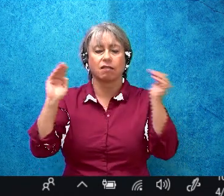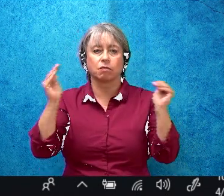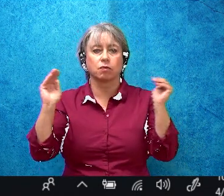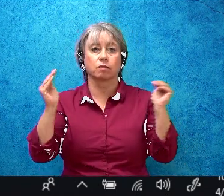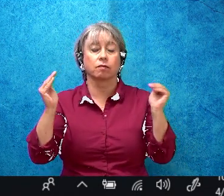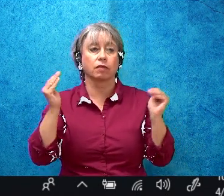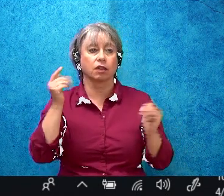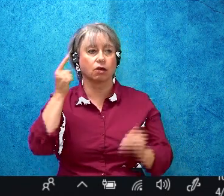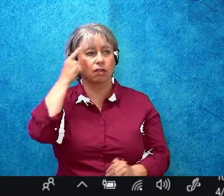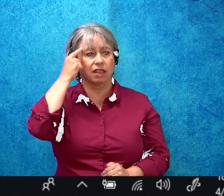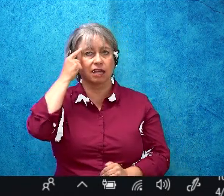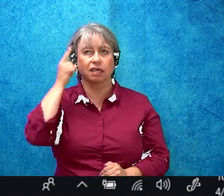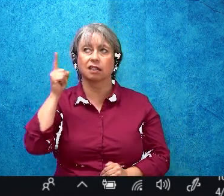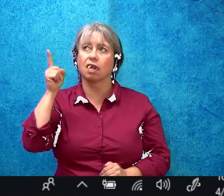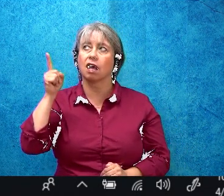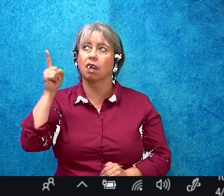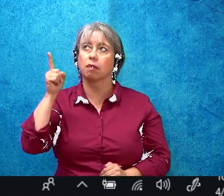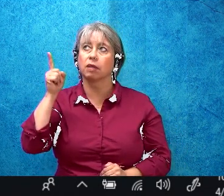there?